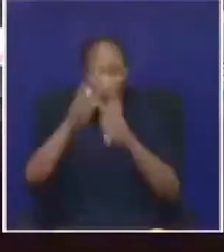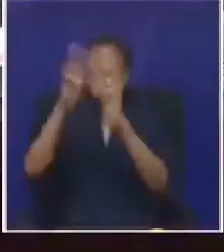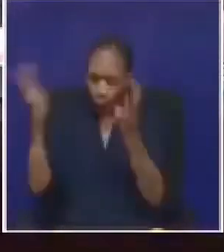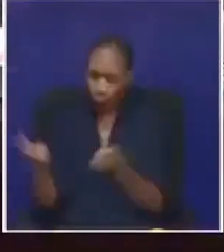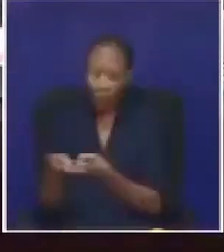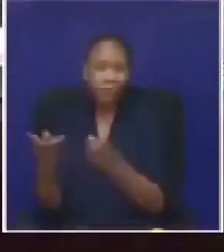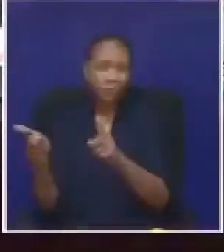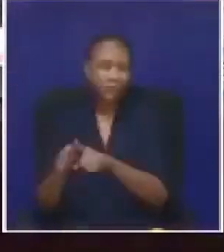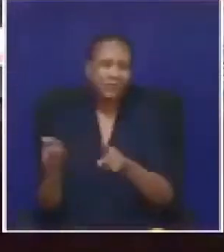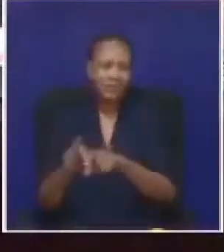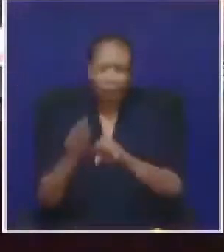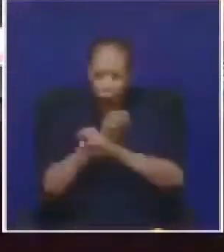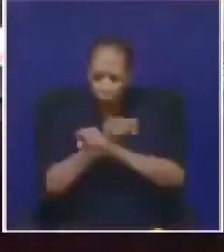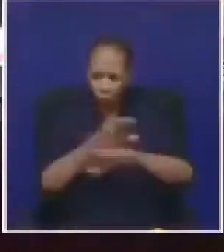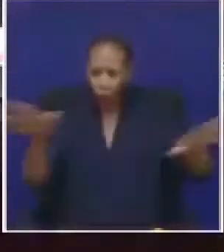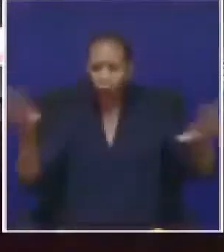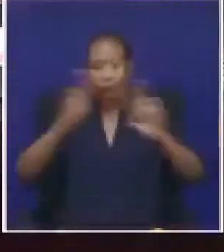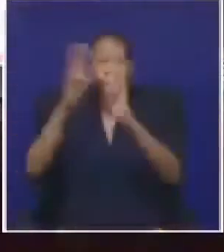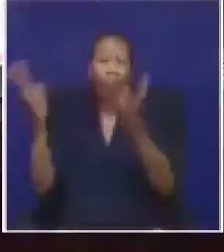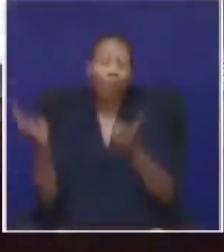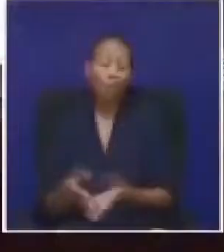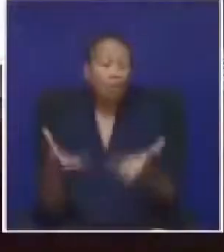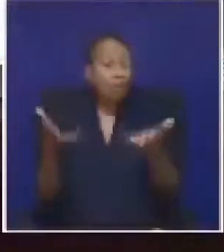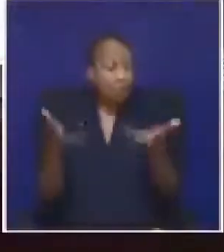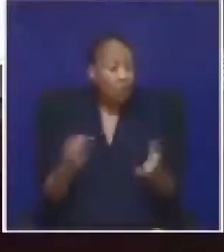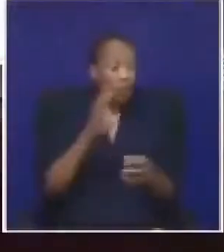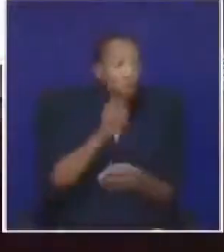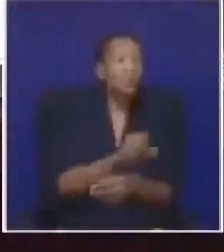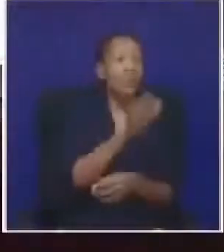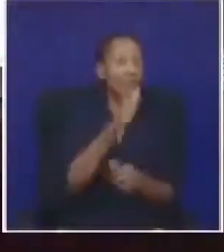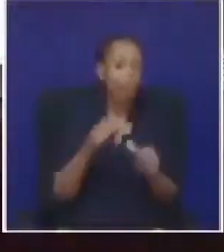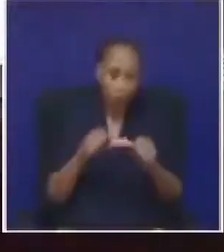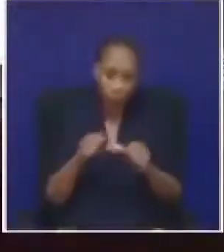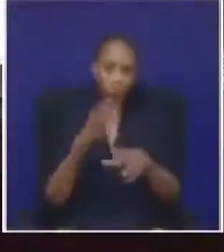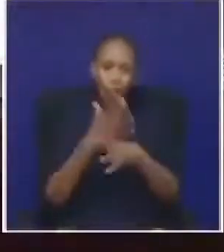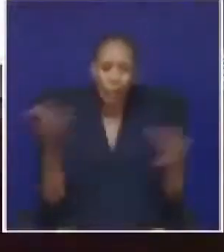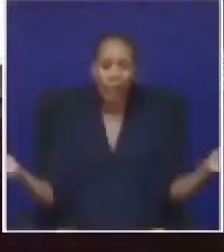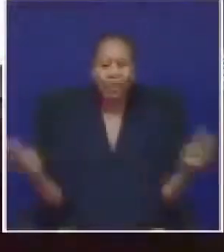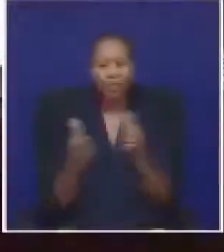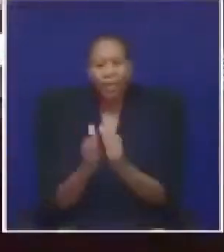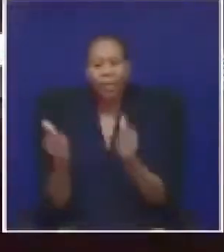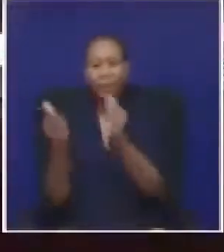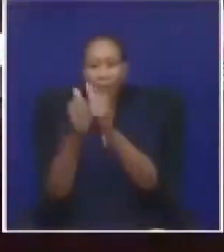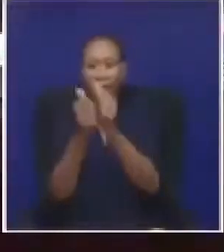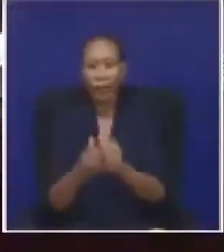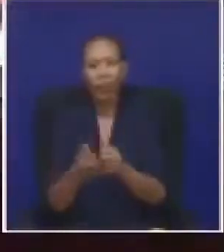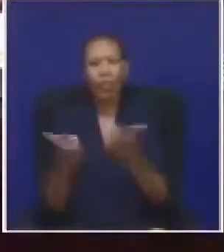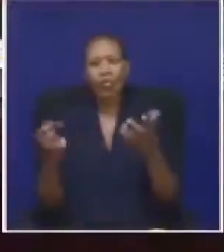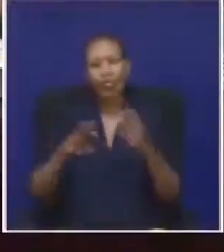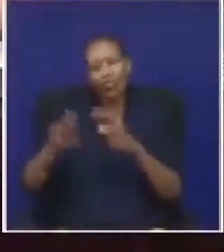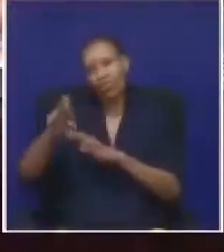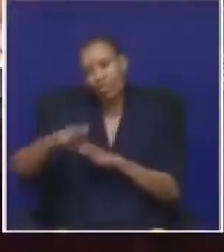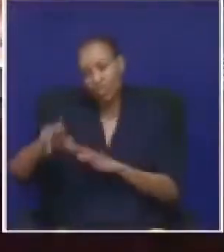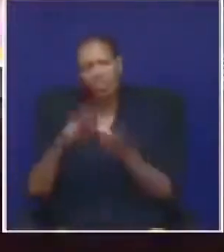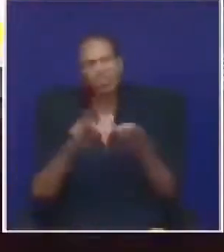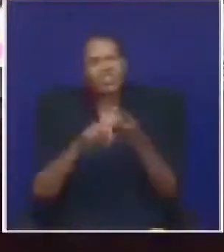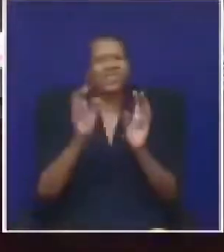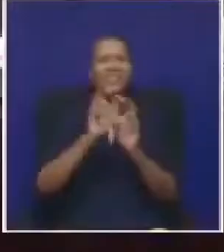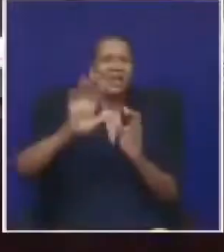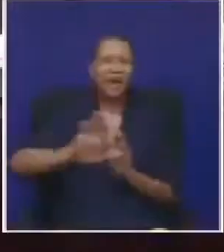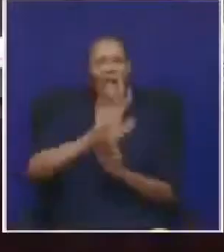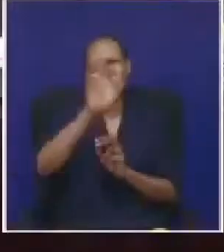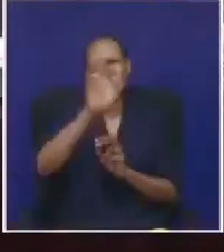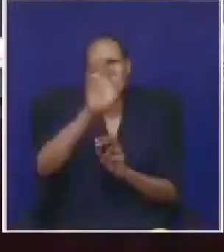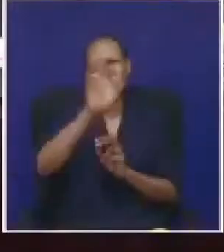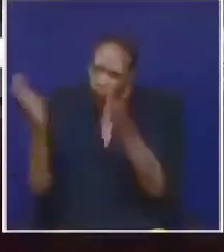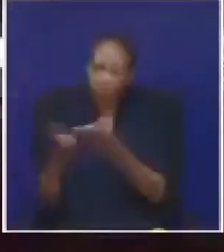the drug problem, South Africa continues to collaborate with partners at the regional, continental, and